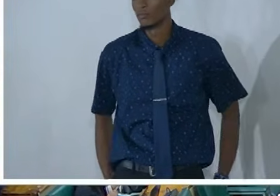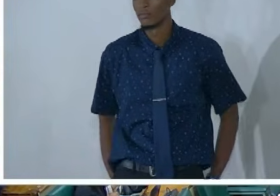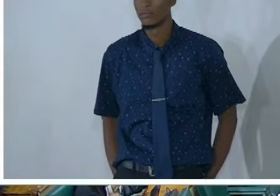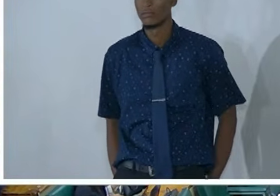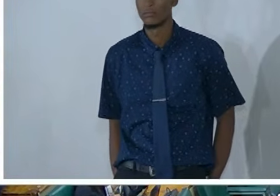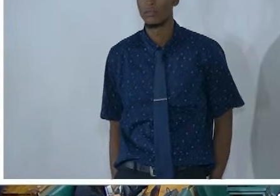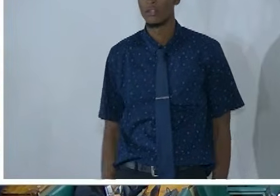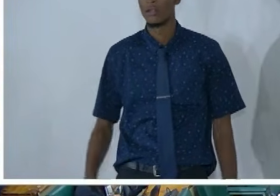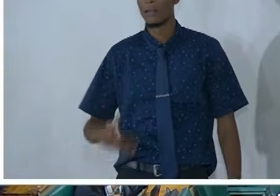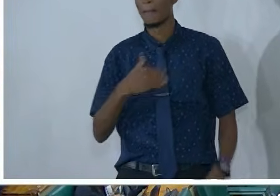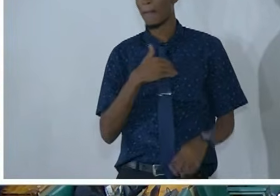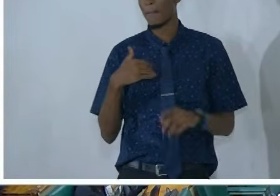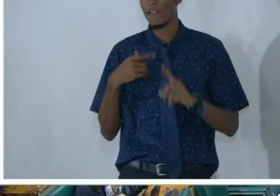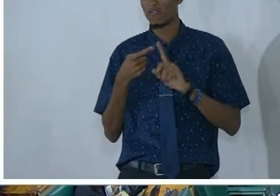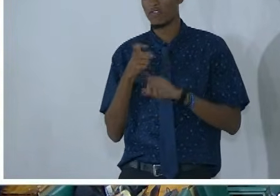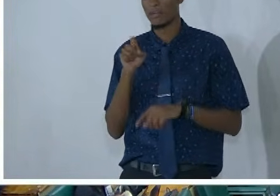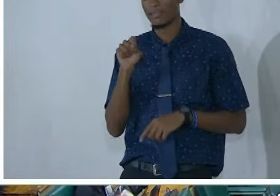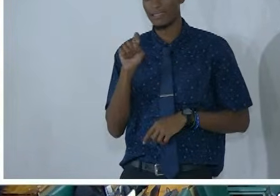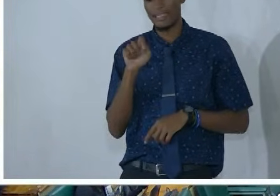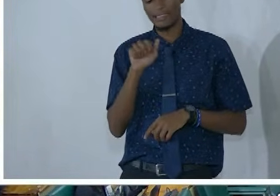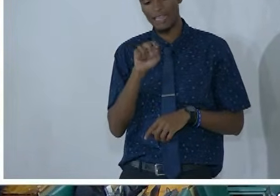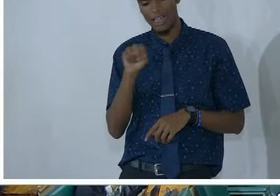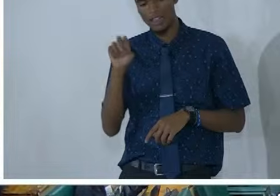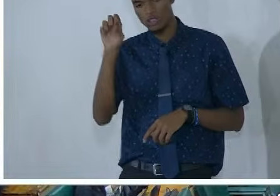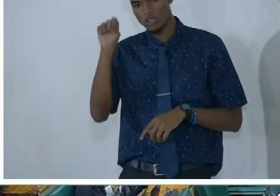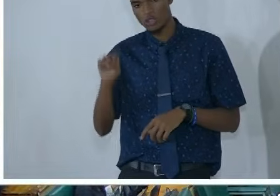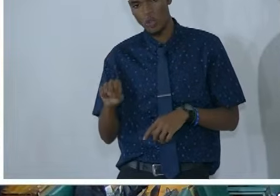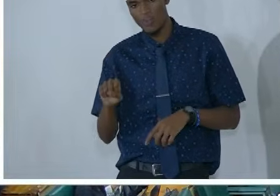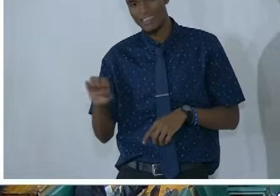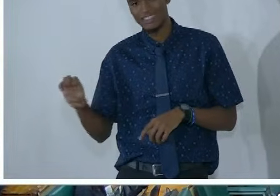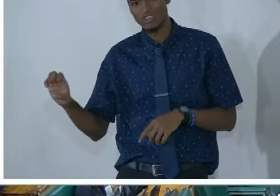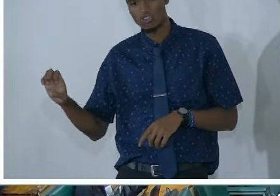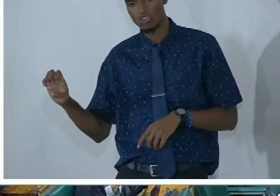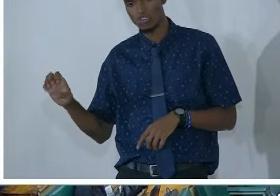Member from St. Anne's South Eastern.